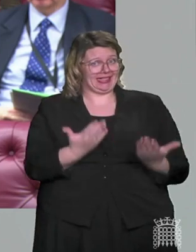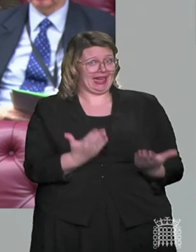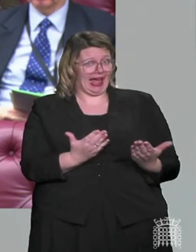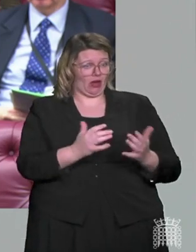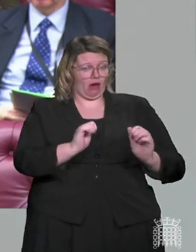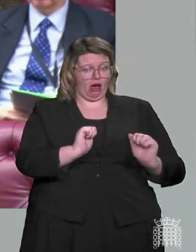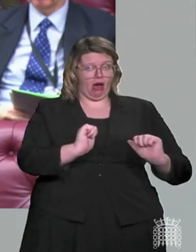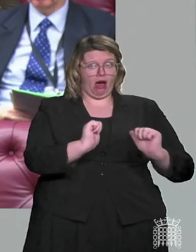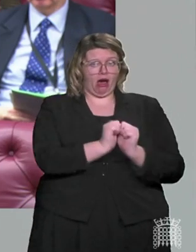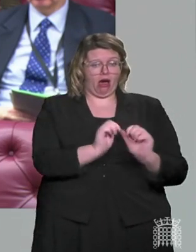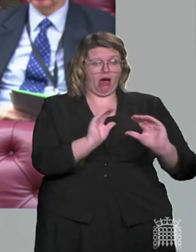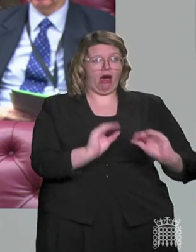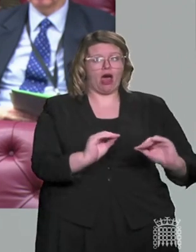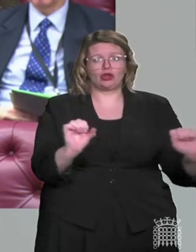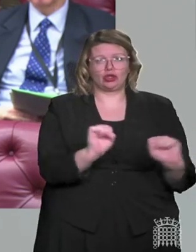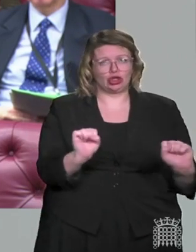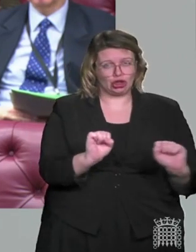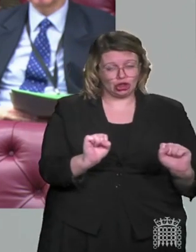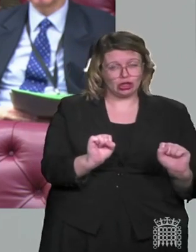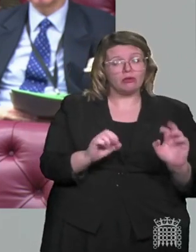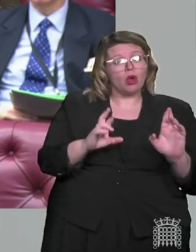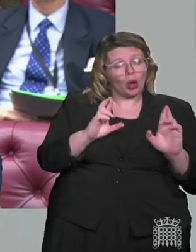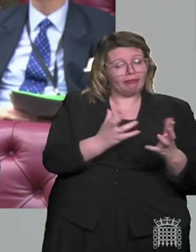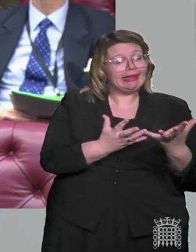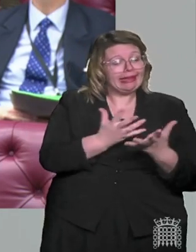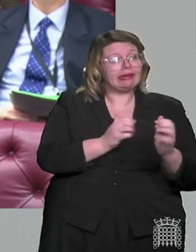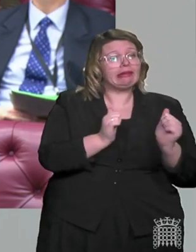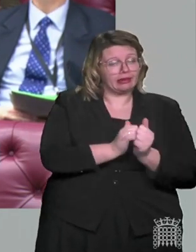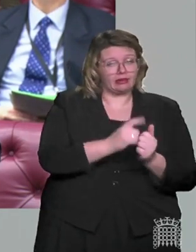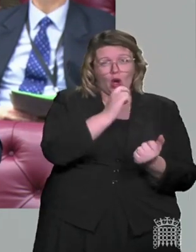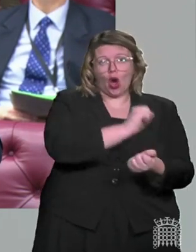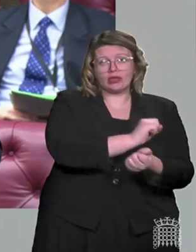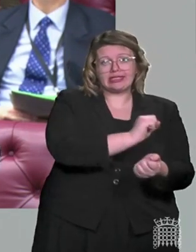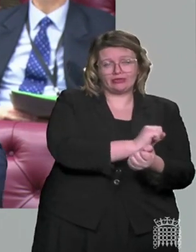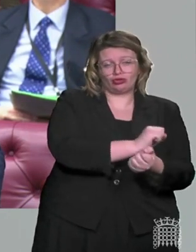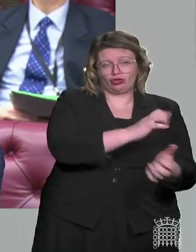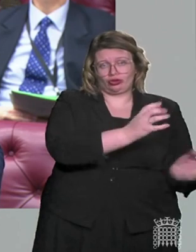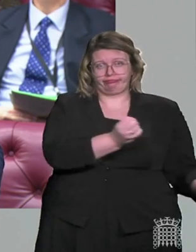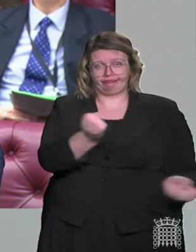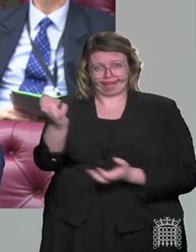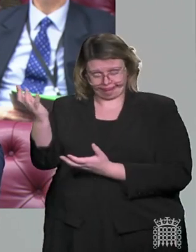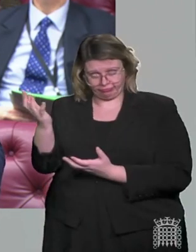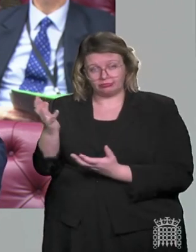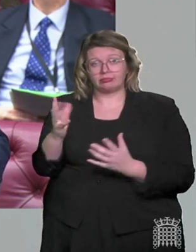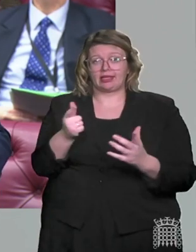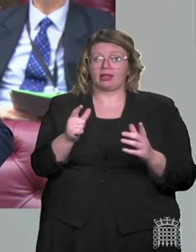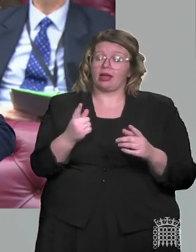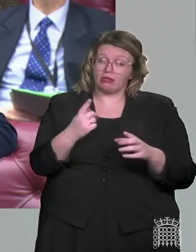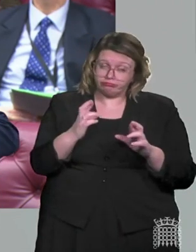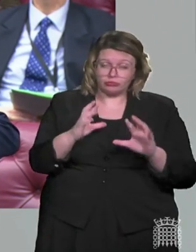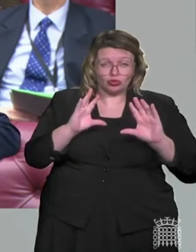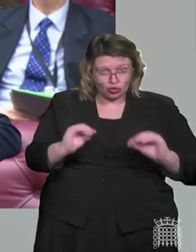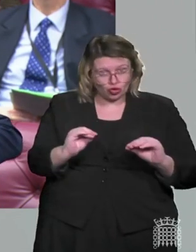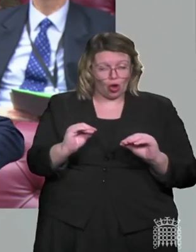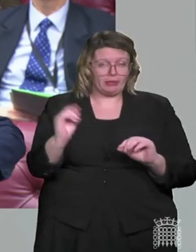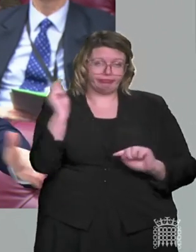the last time they were underway. And as I said, that is the best outcome we could seek, which is an immediate stop in the fighting. Let's hope